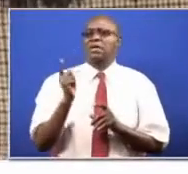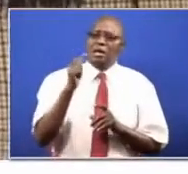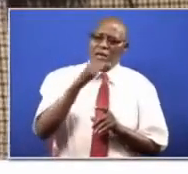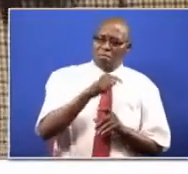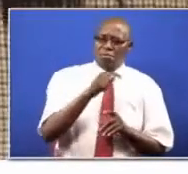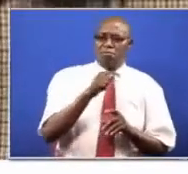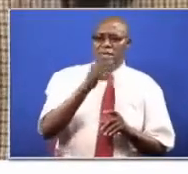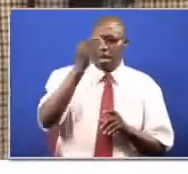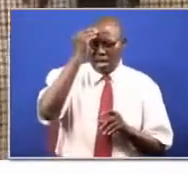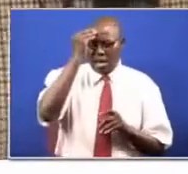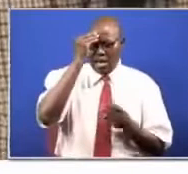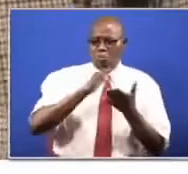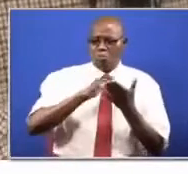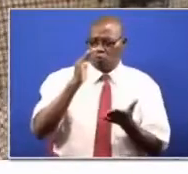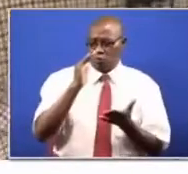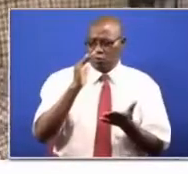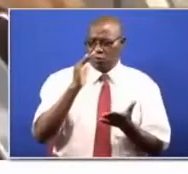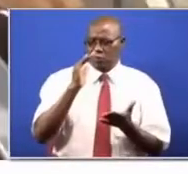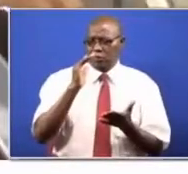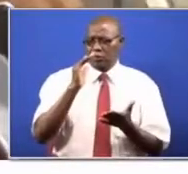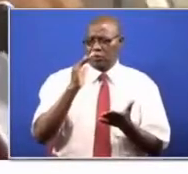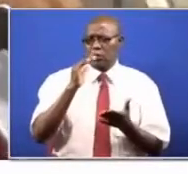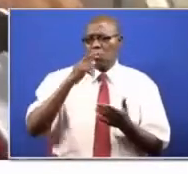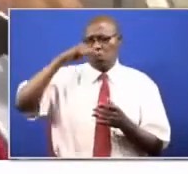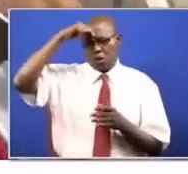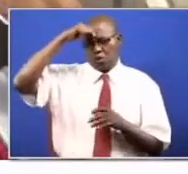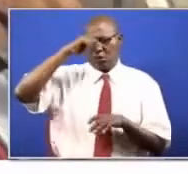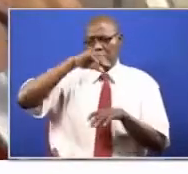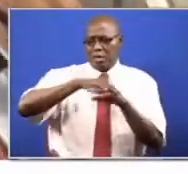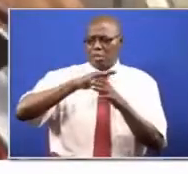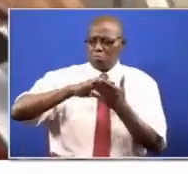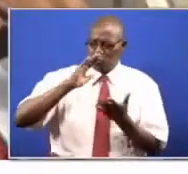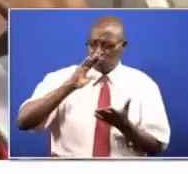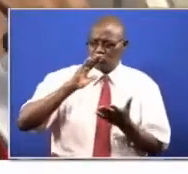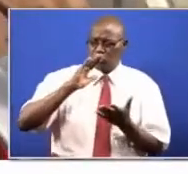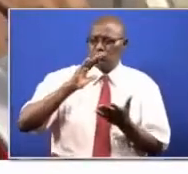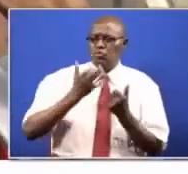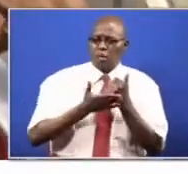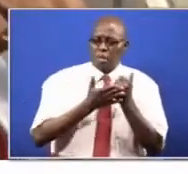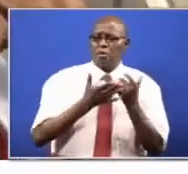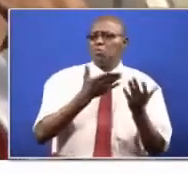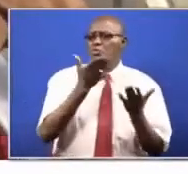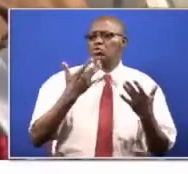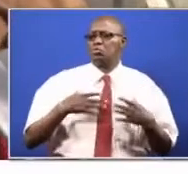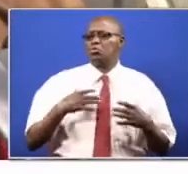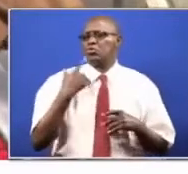maarifa zaidi, ndio waweze kusaidia wale wanapoumia. Vile